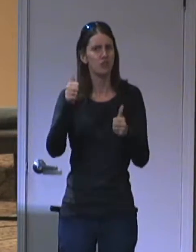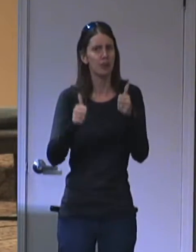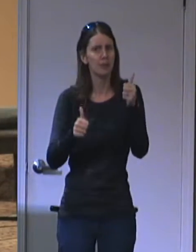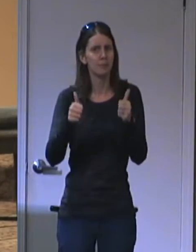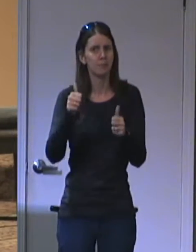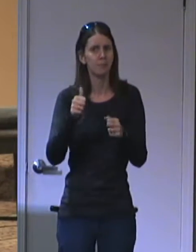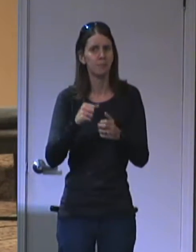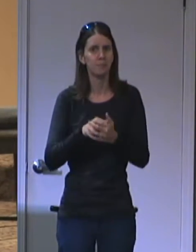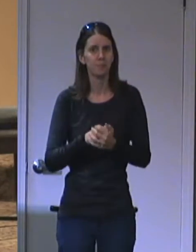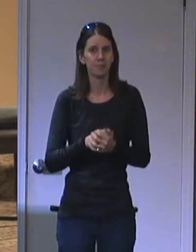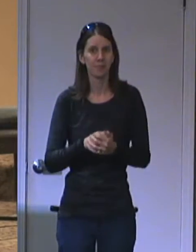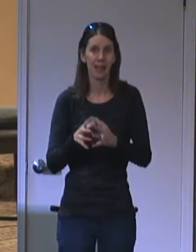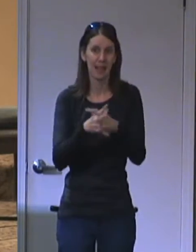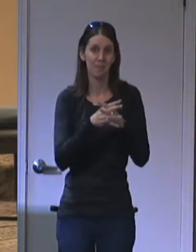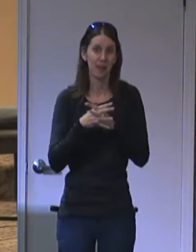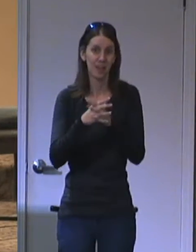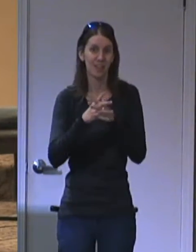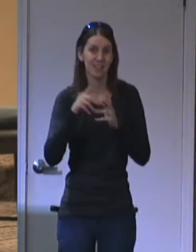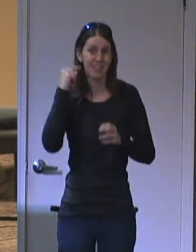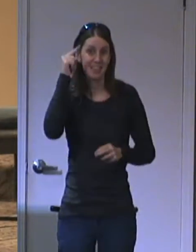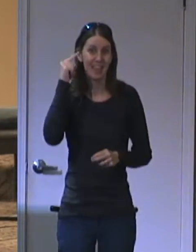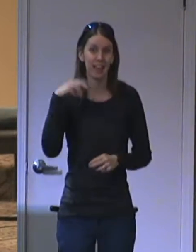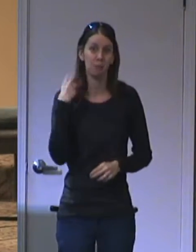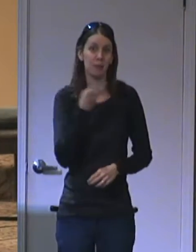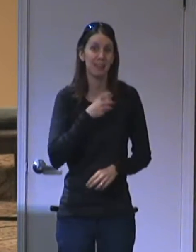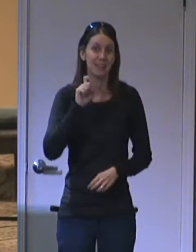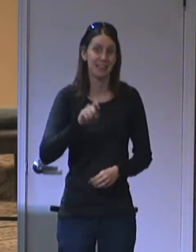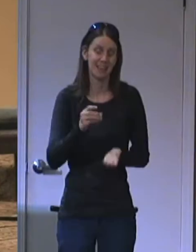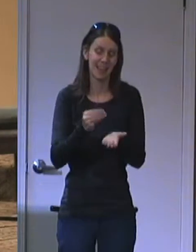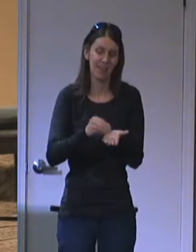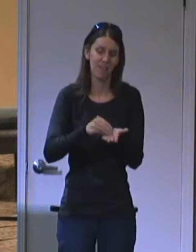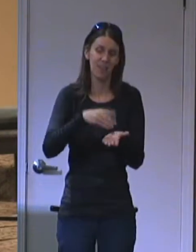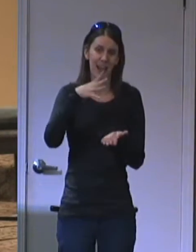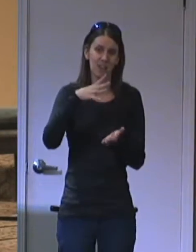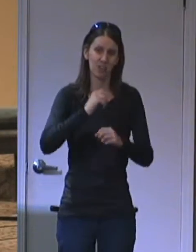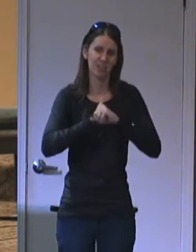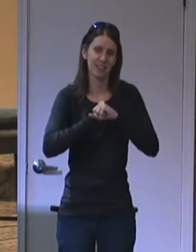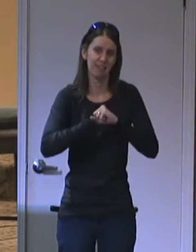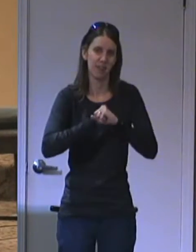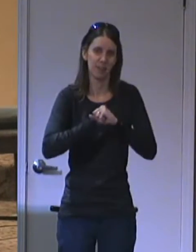We Americans think we have to have financial security.